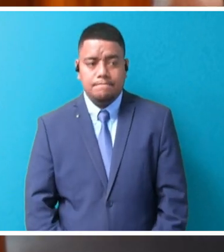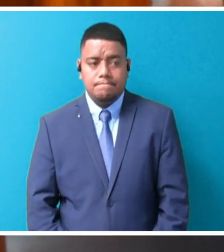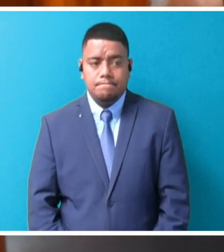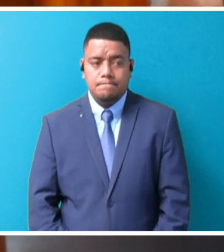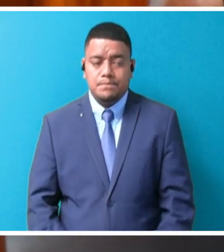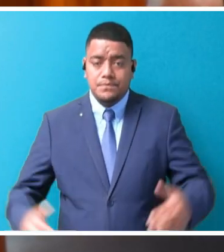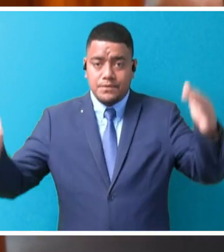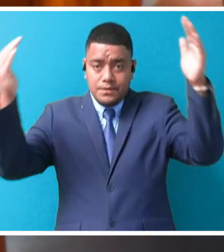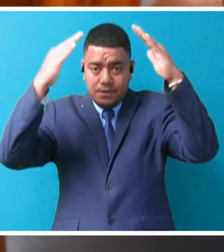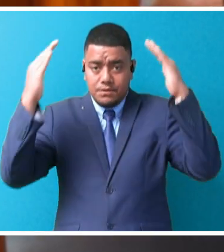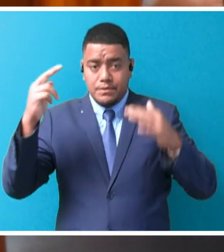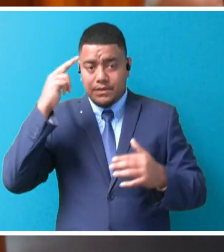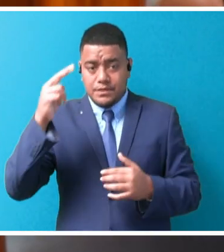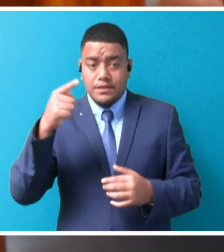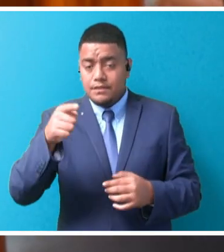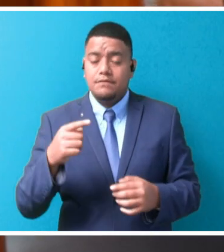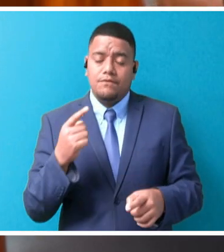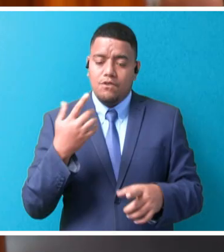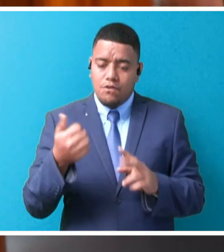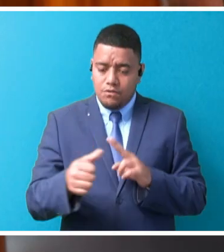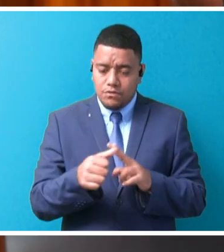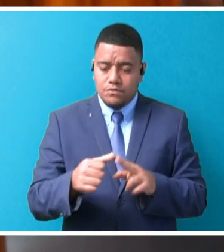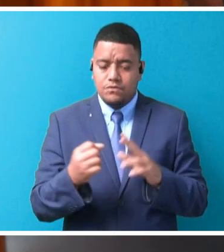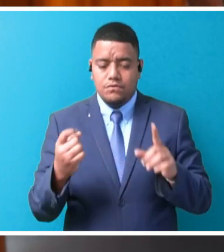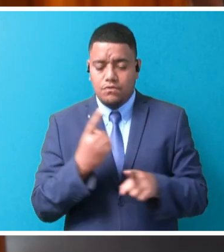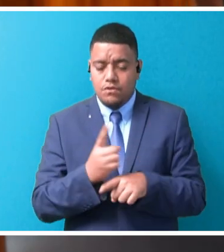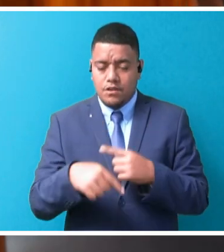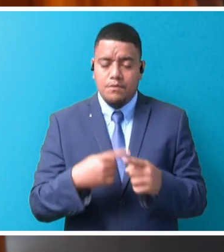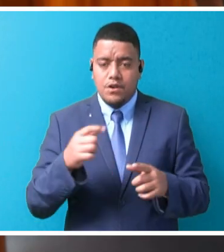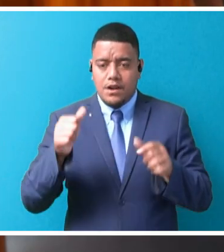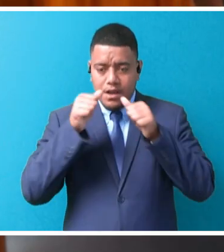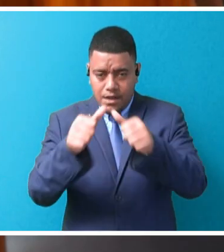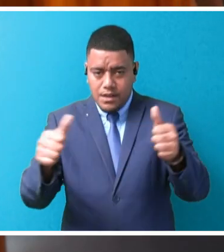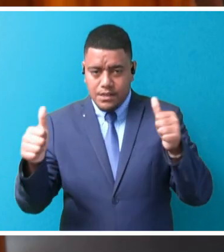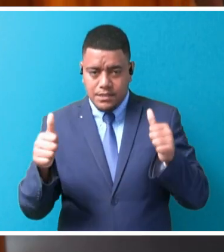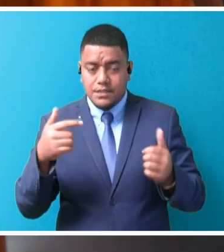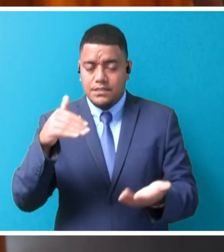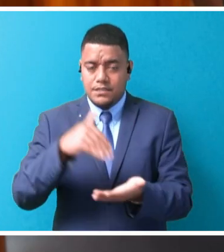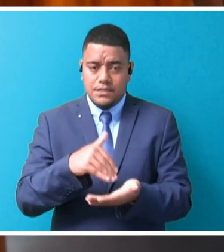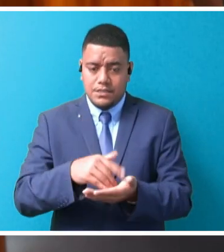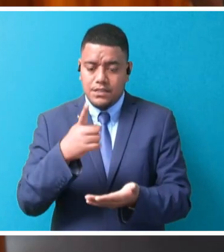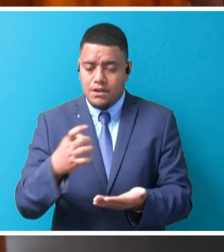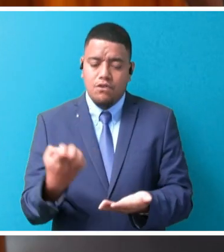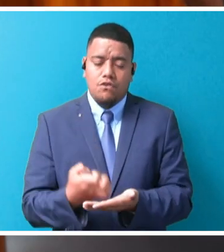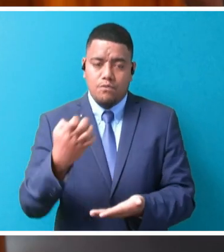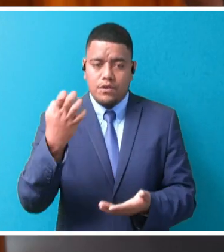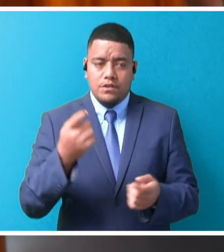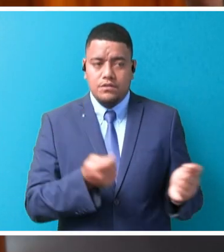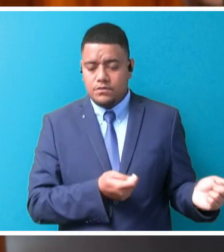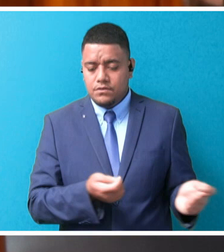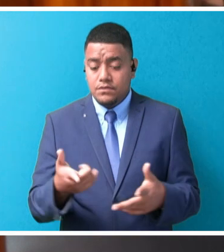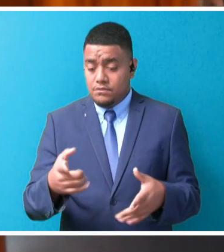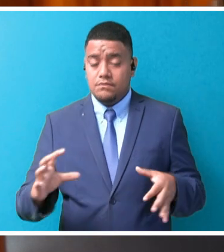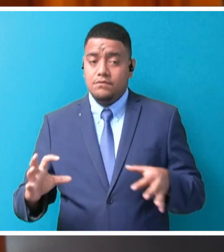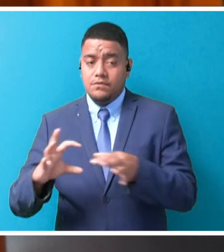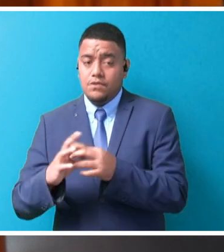Mr. Speaker, sir, His Excellency highlighted agriculture and fisheries as central to economic transformation. This aligns